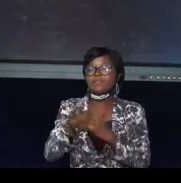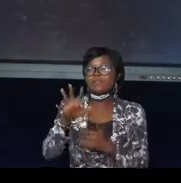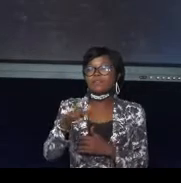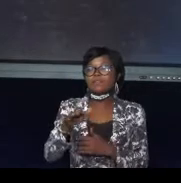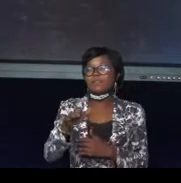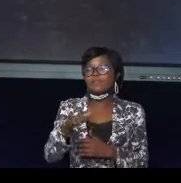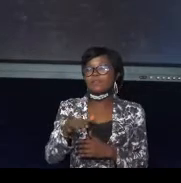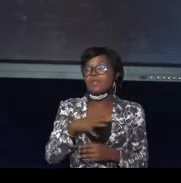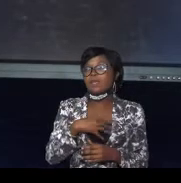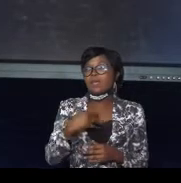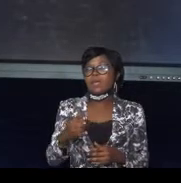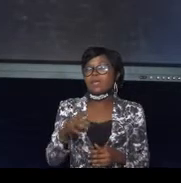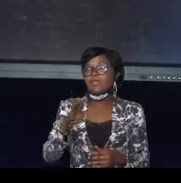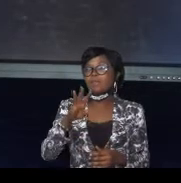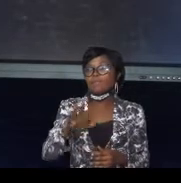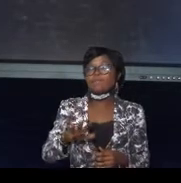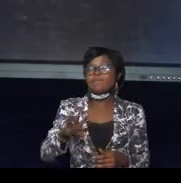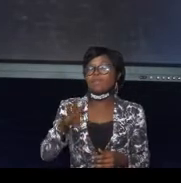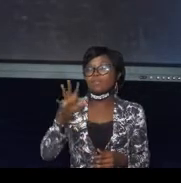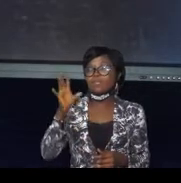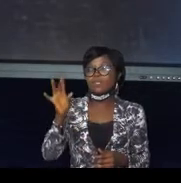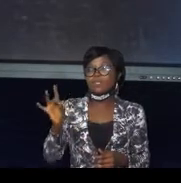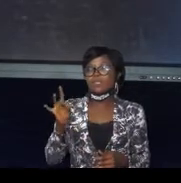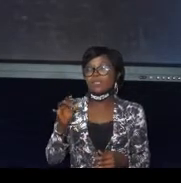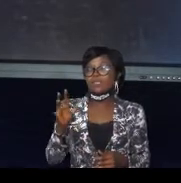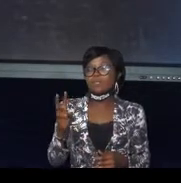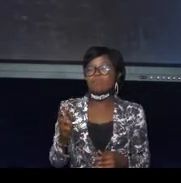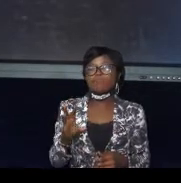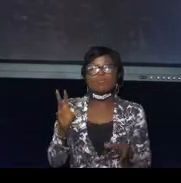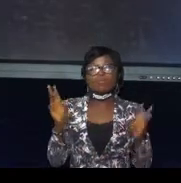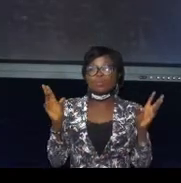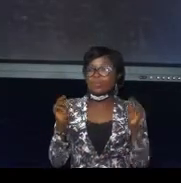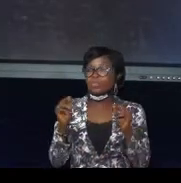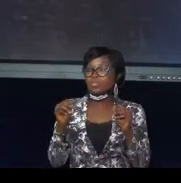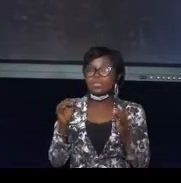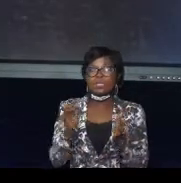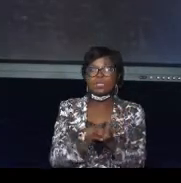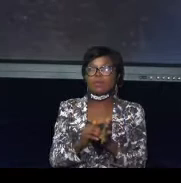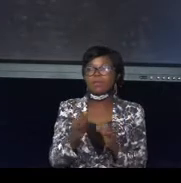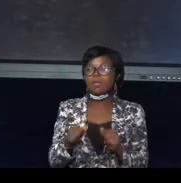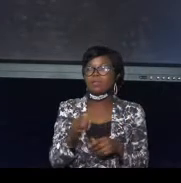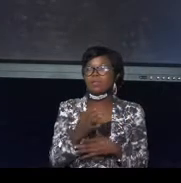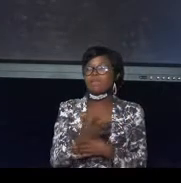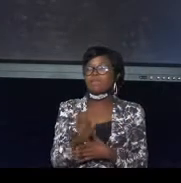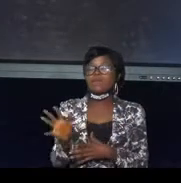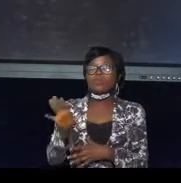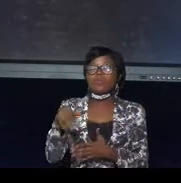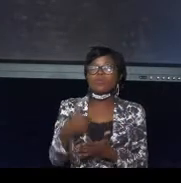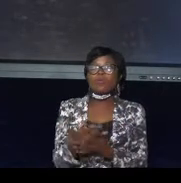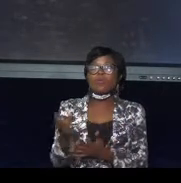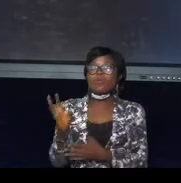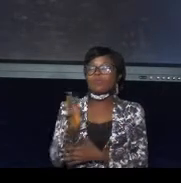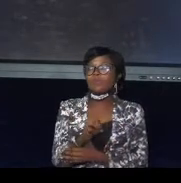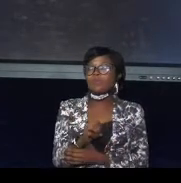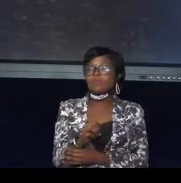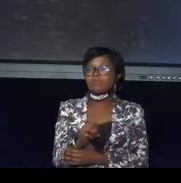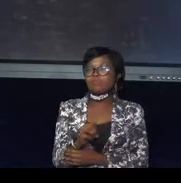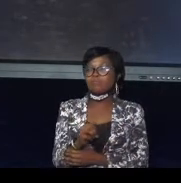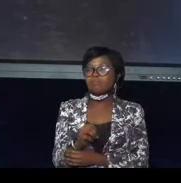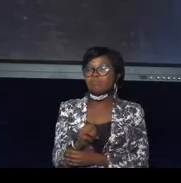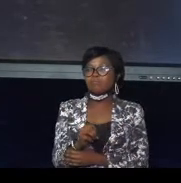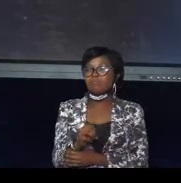in 48 16 times. Now check this and you see that nothing else can go again. 3 can